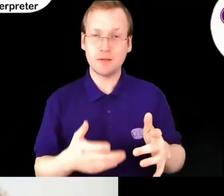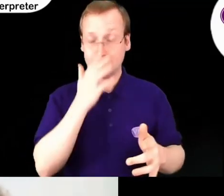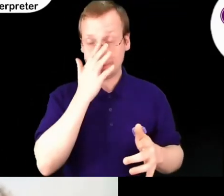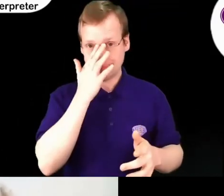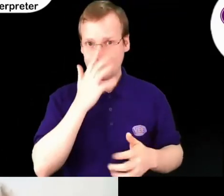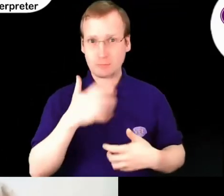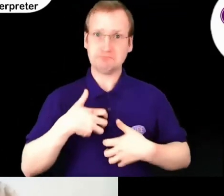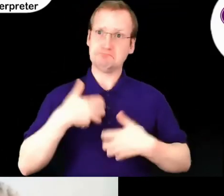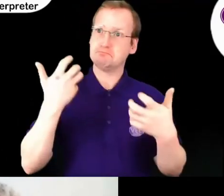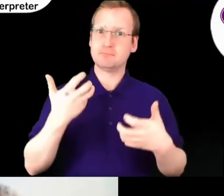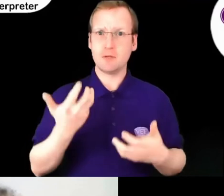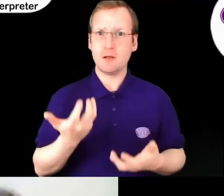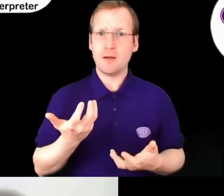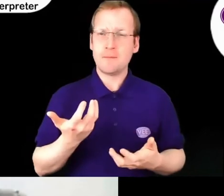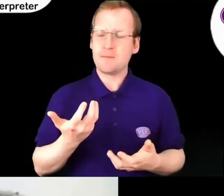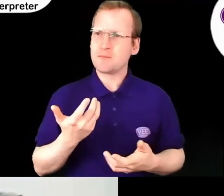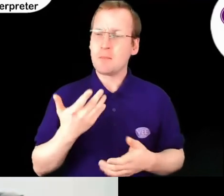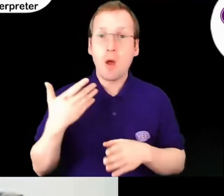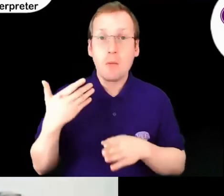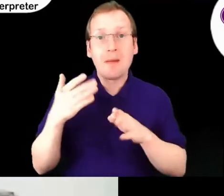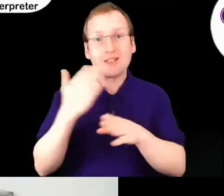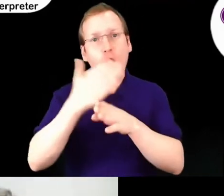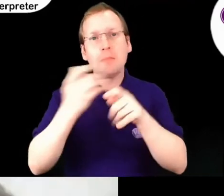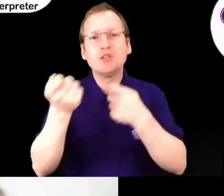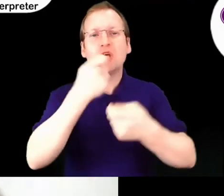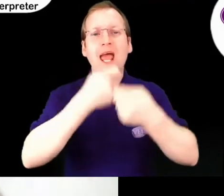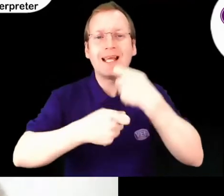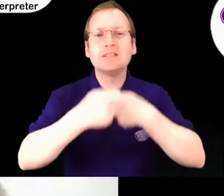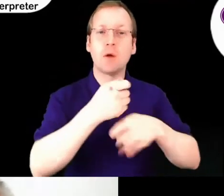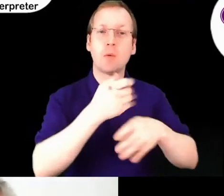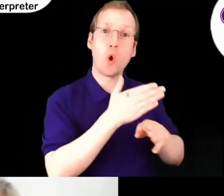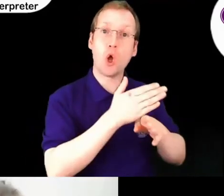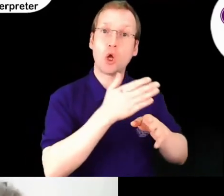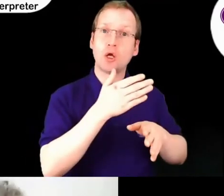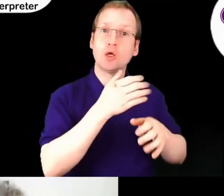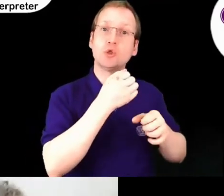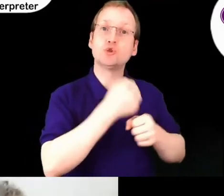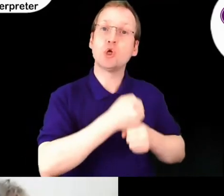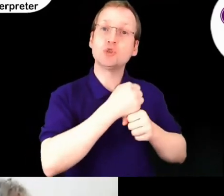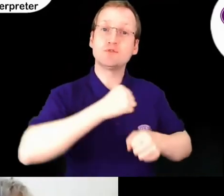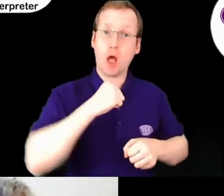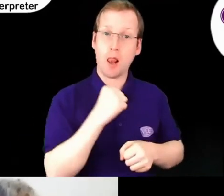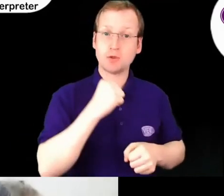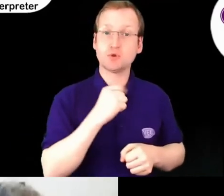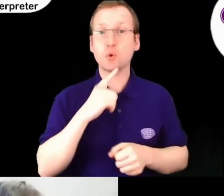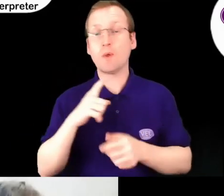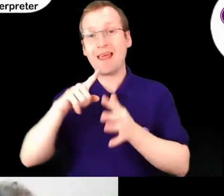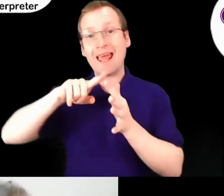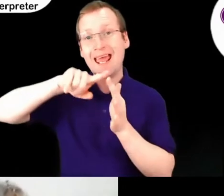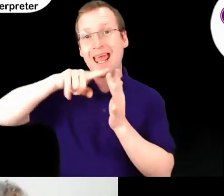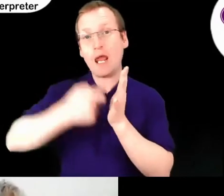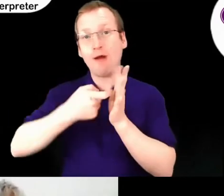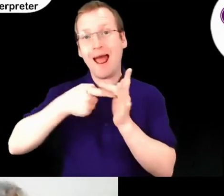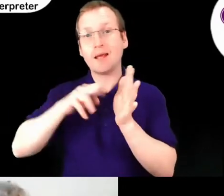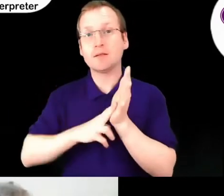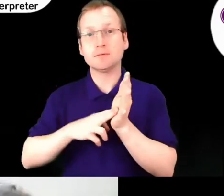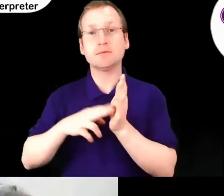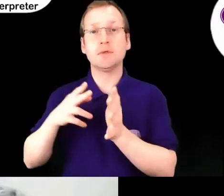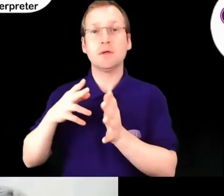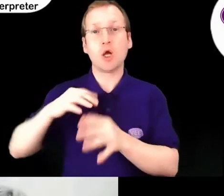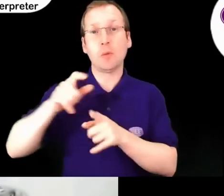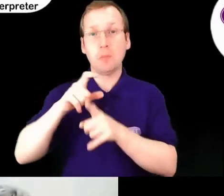job, I changed my job from working for the Church of Scotland to work for the Iona Community, kept my ministerial status,